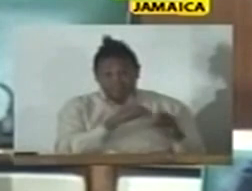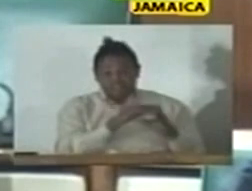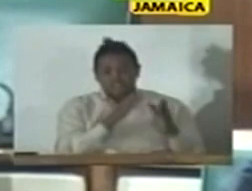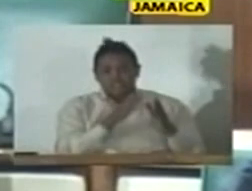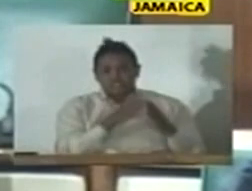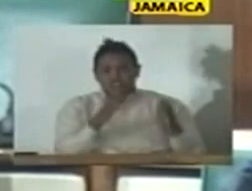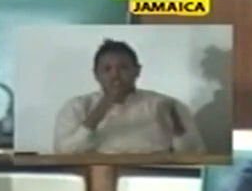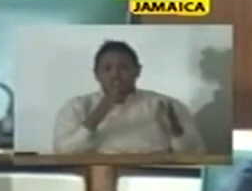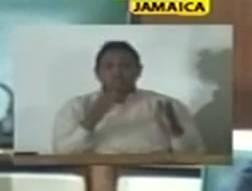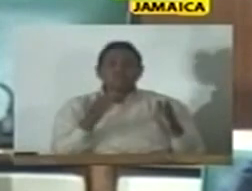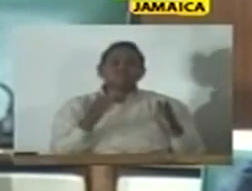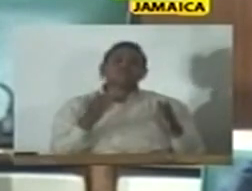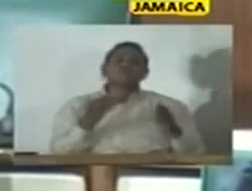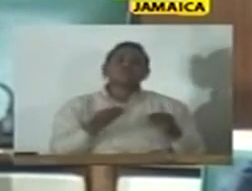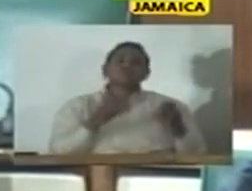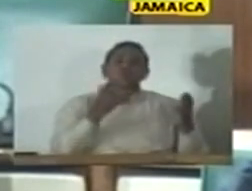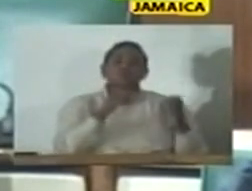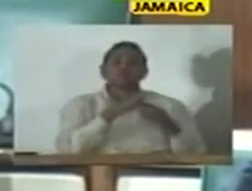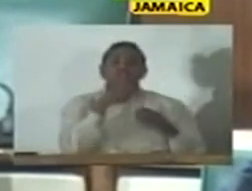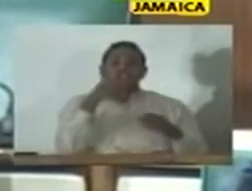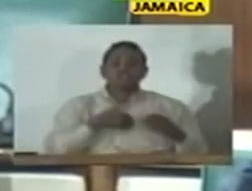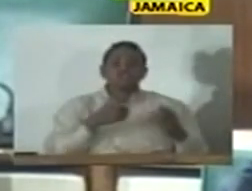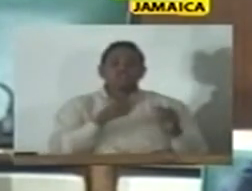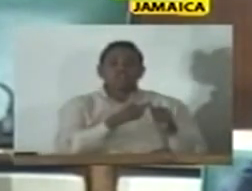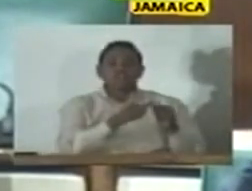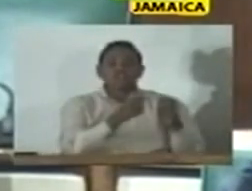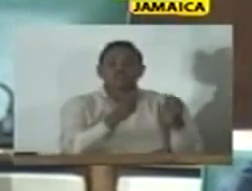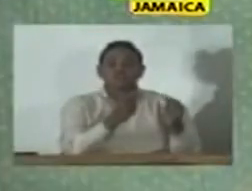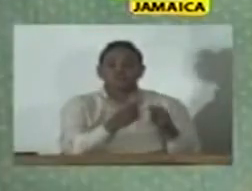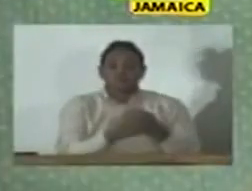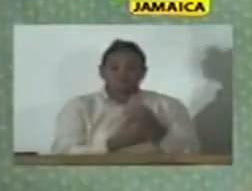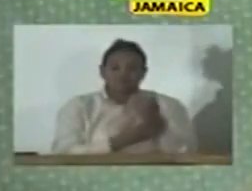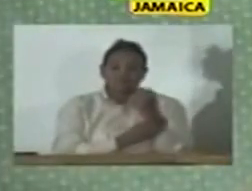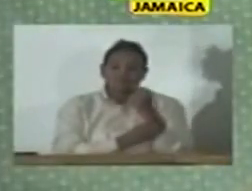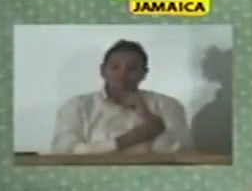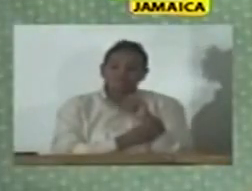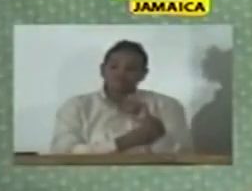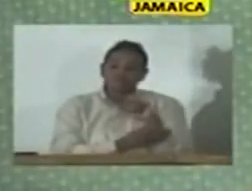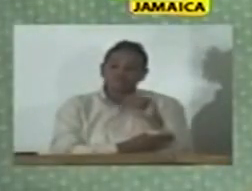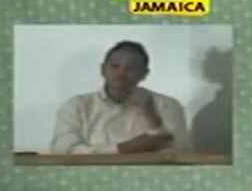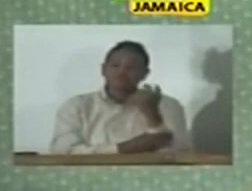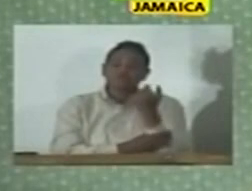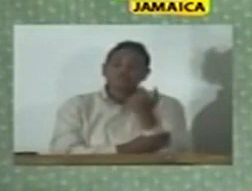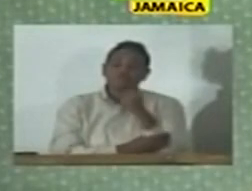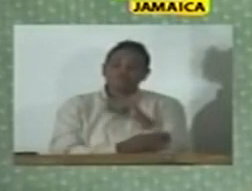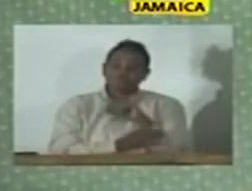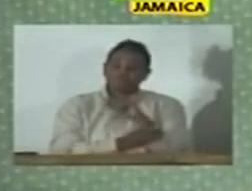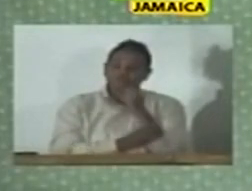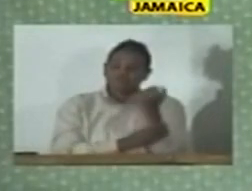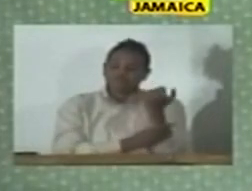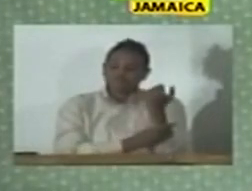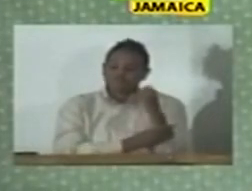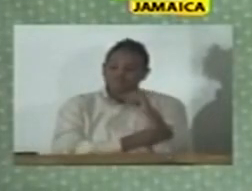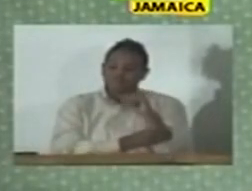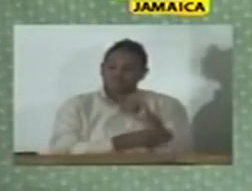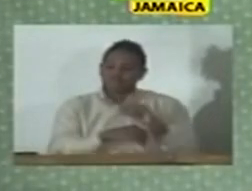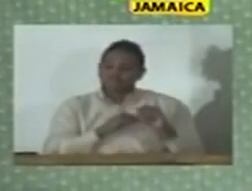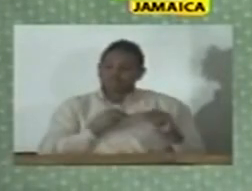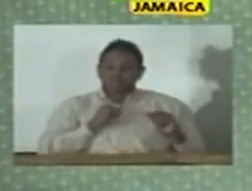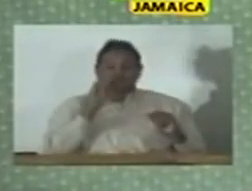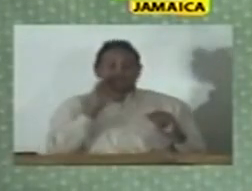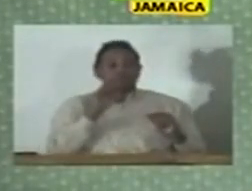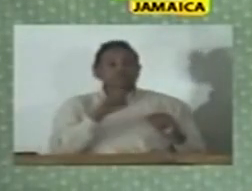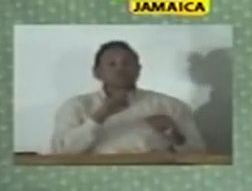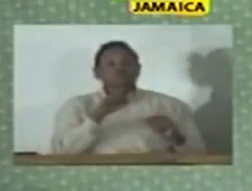but even in that introduction that he continues to do. Senator Brown asked a question as to whether, by referring to this section, it was a